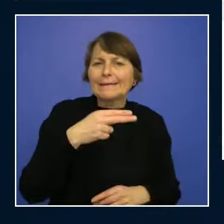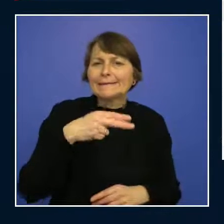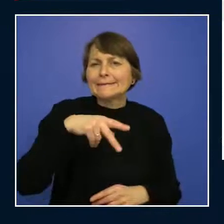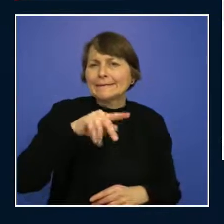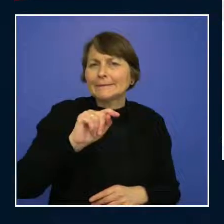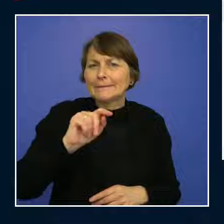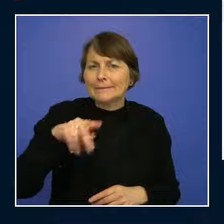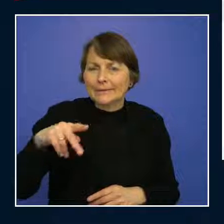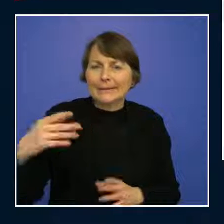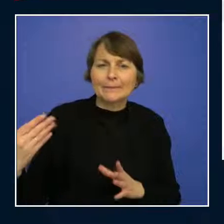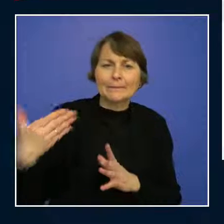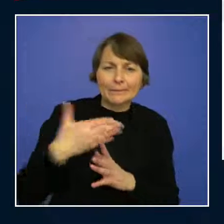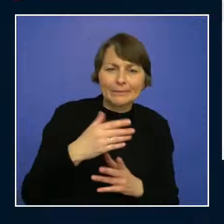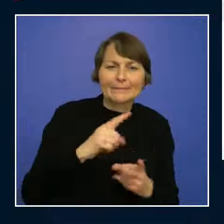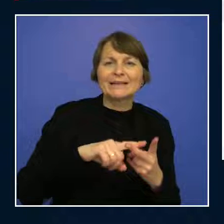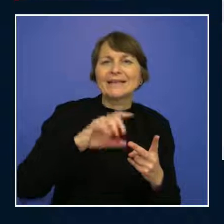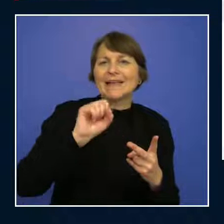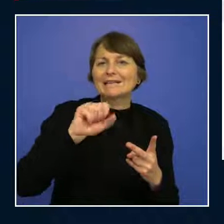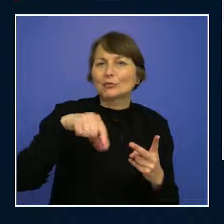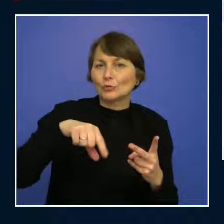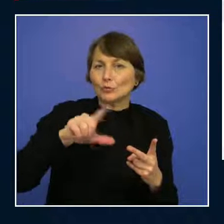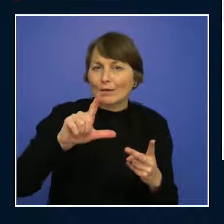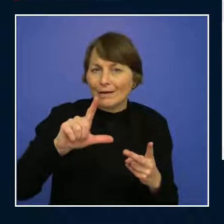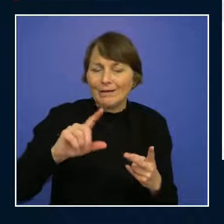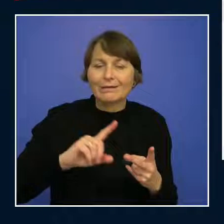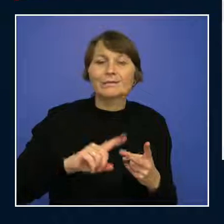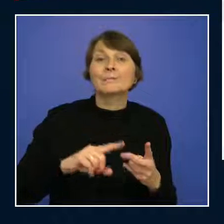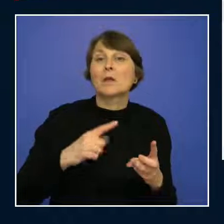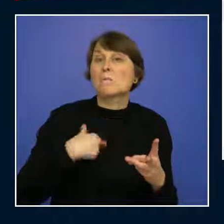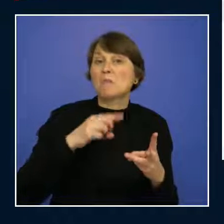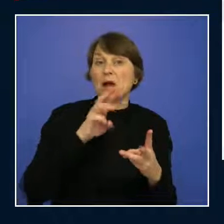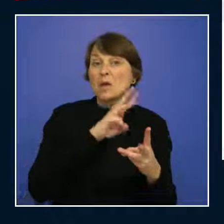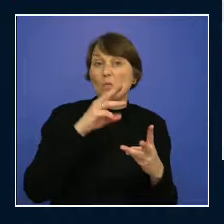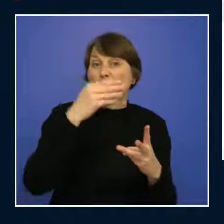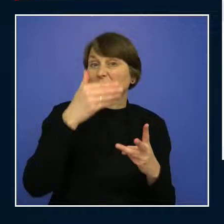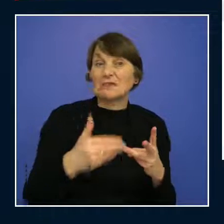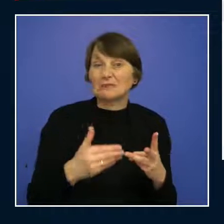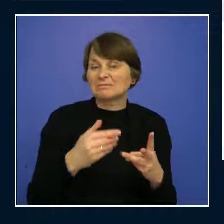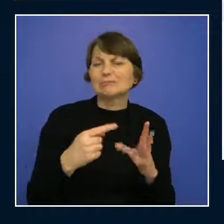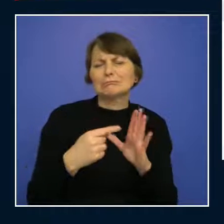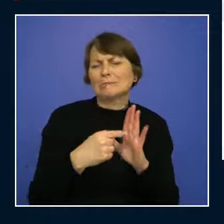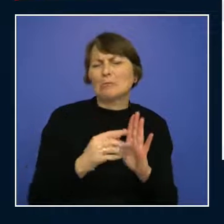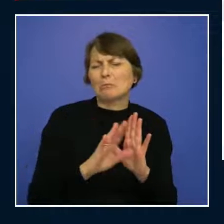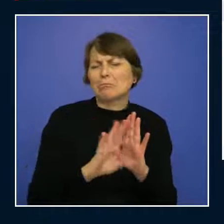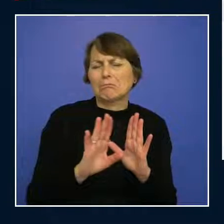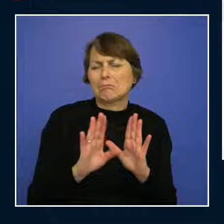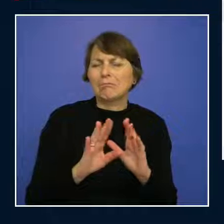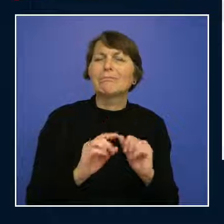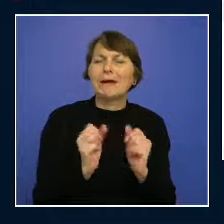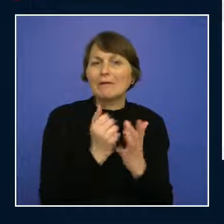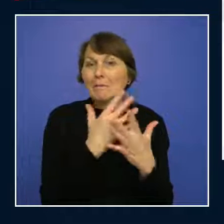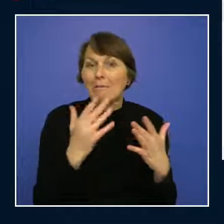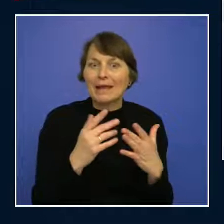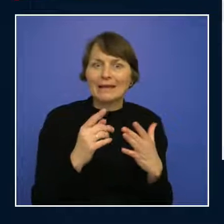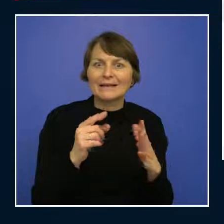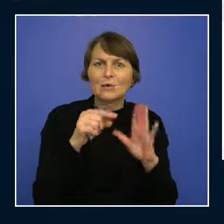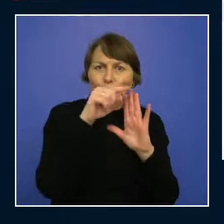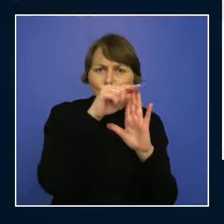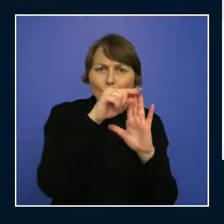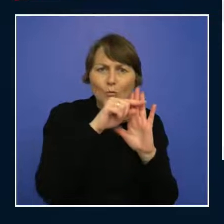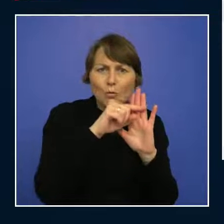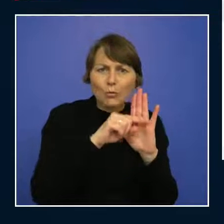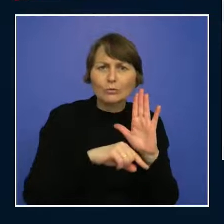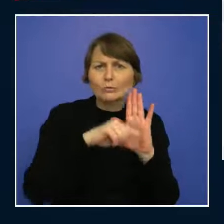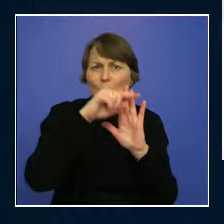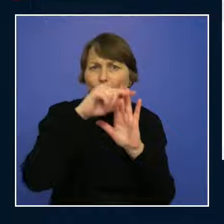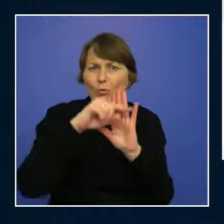we'll have SQL injection attacks. My website doesn't have any of that. It's just a demo, but you can see that there's lots of rules there. So you don't have to go out there and